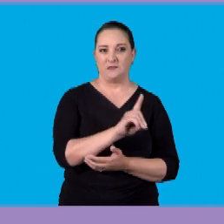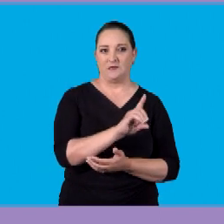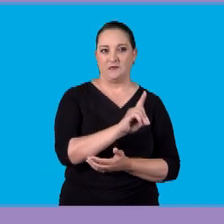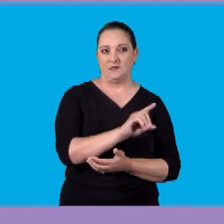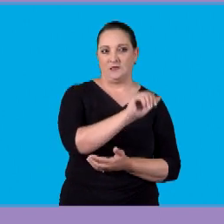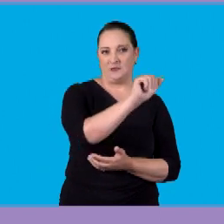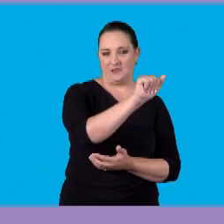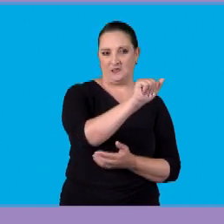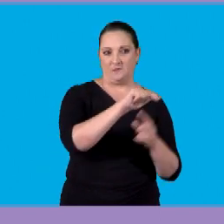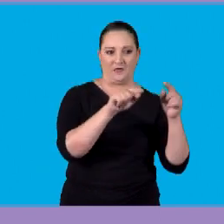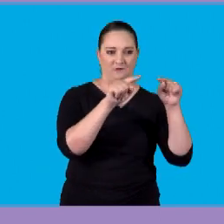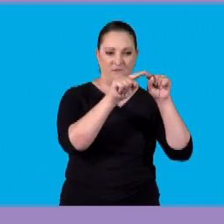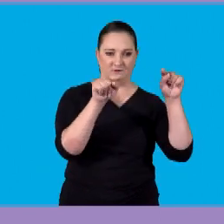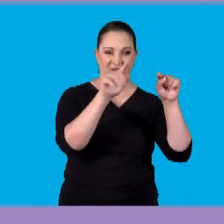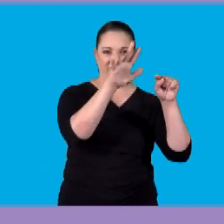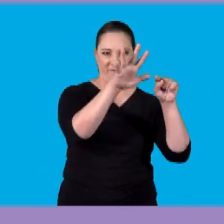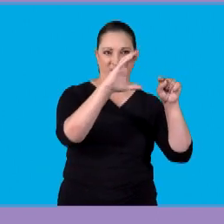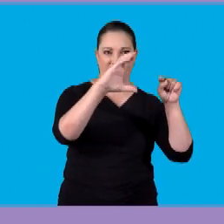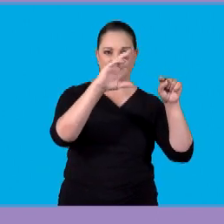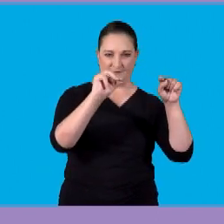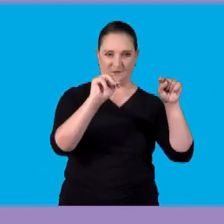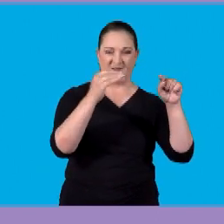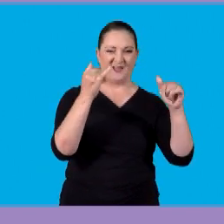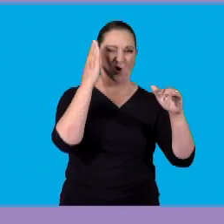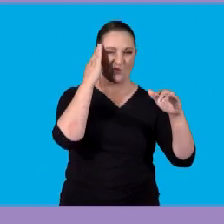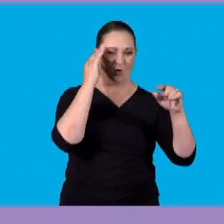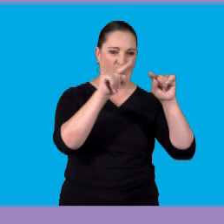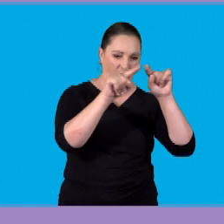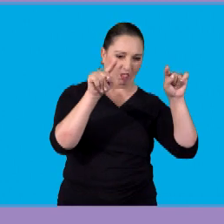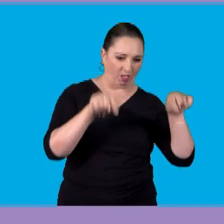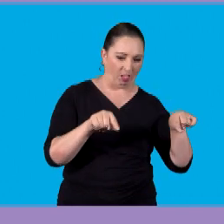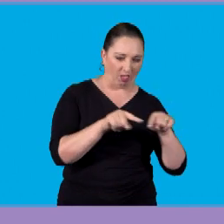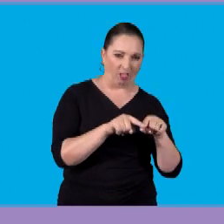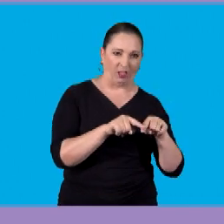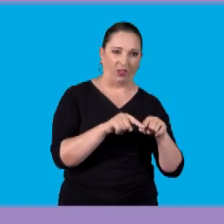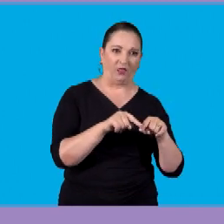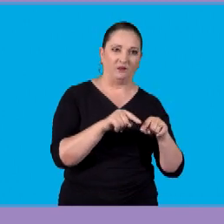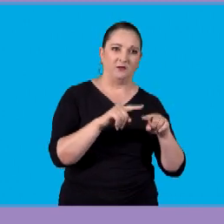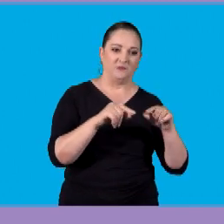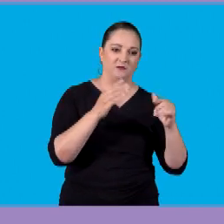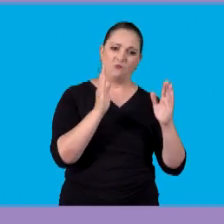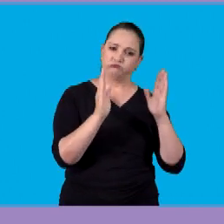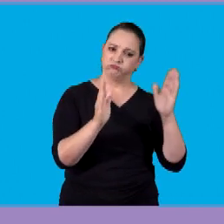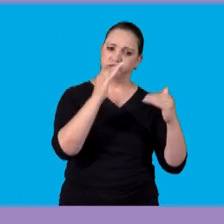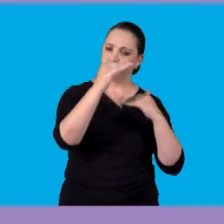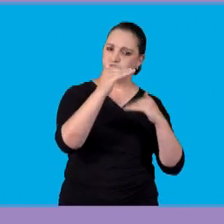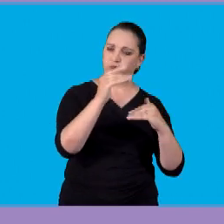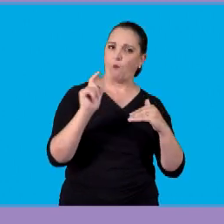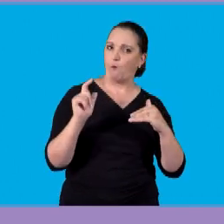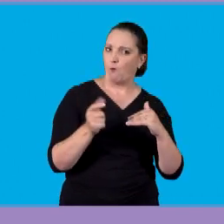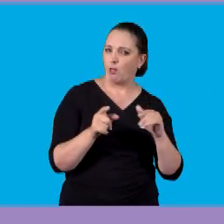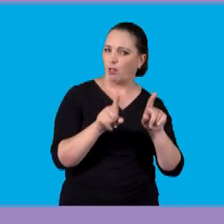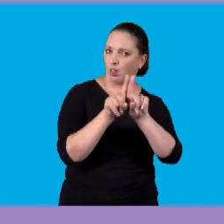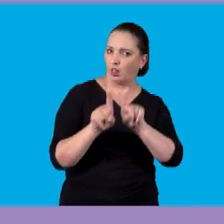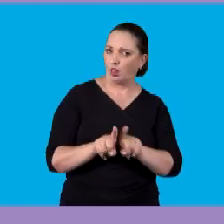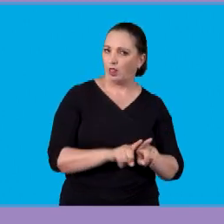centimeters. So basically, we are told that all of the sides are equal. And remember, we are just told that it's a quadrilateral, but